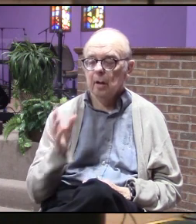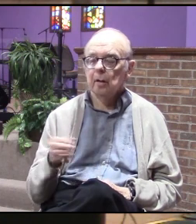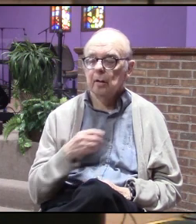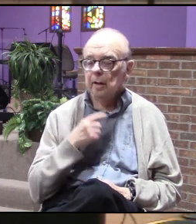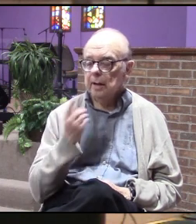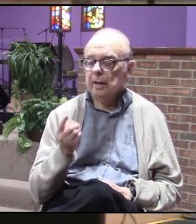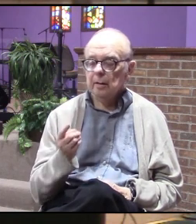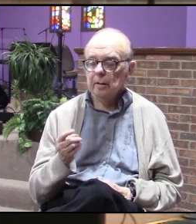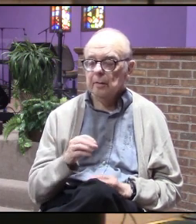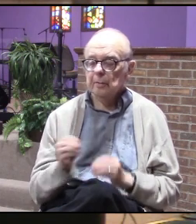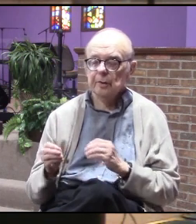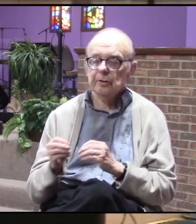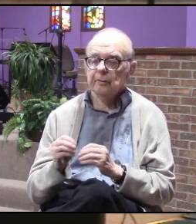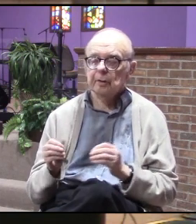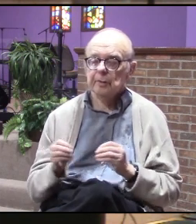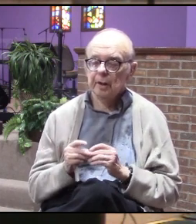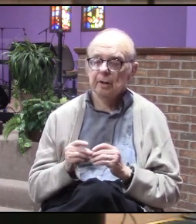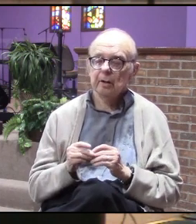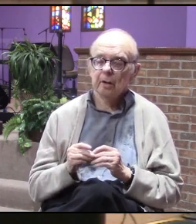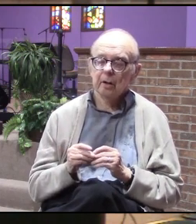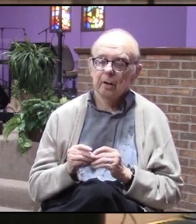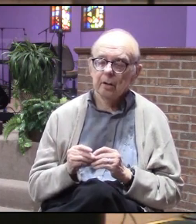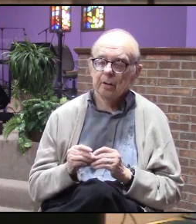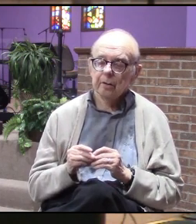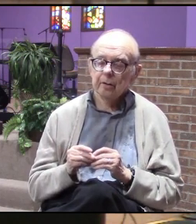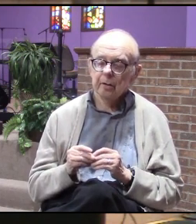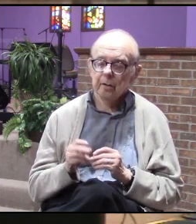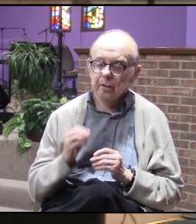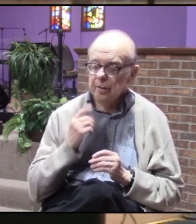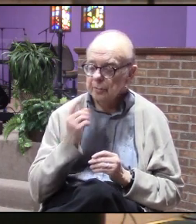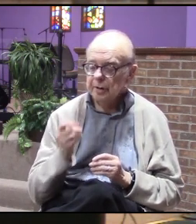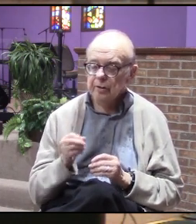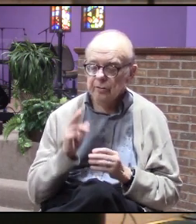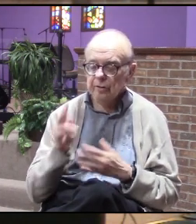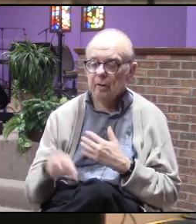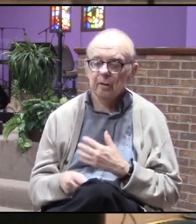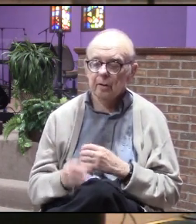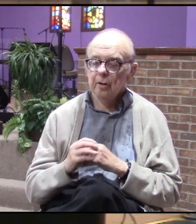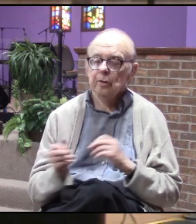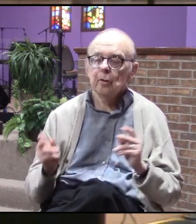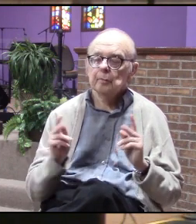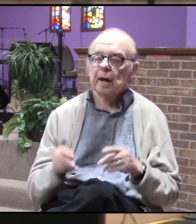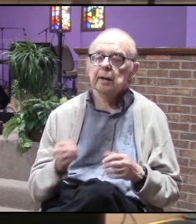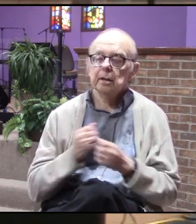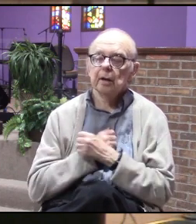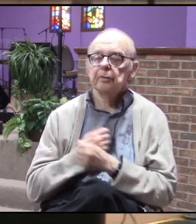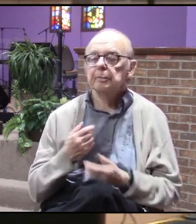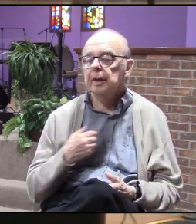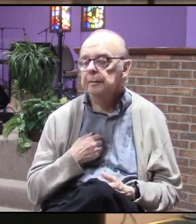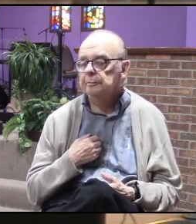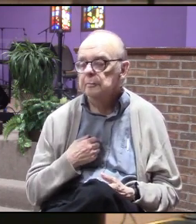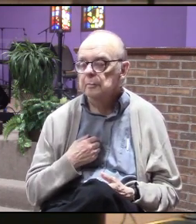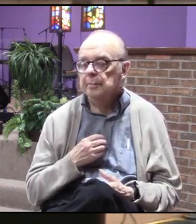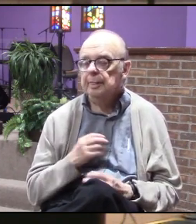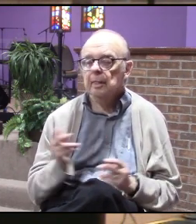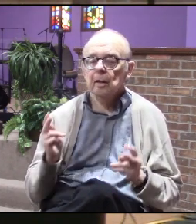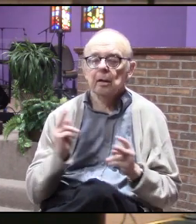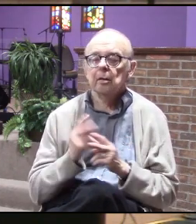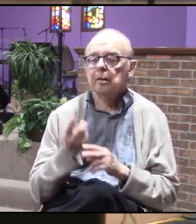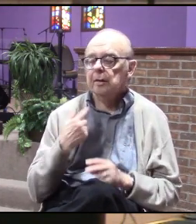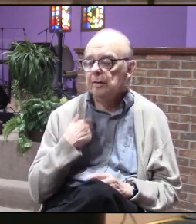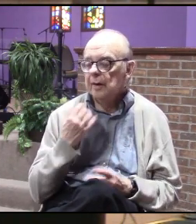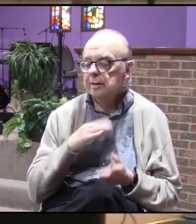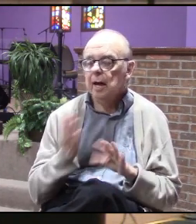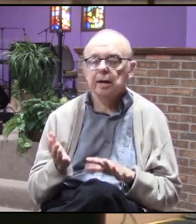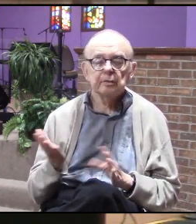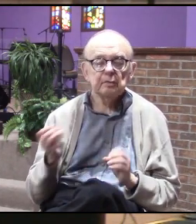uttered as he positioned himself perched to jump, "No one loves me. No one cares if I